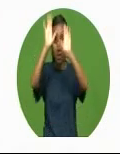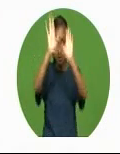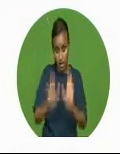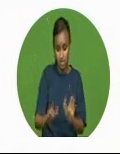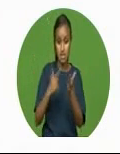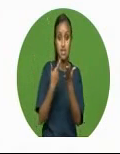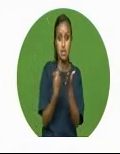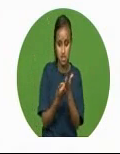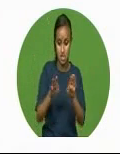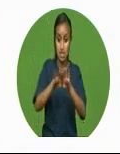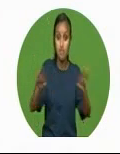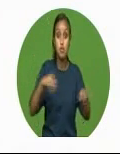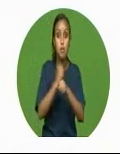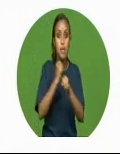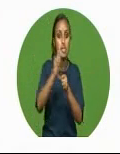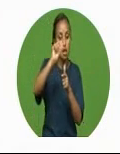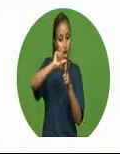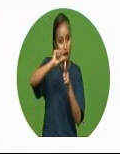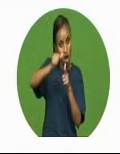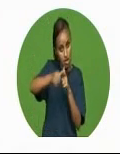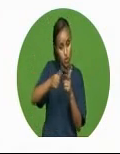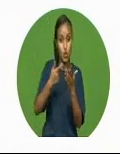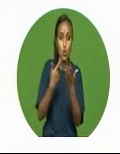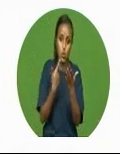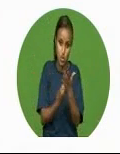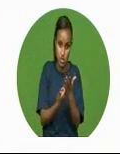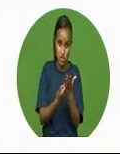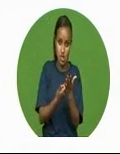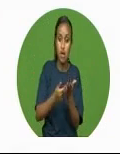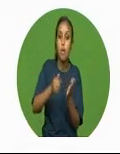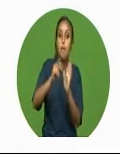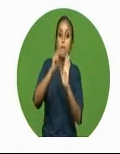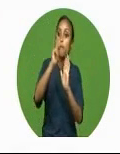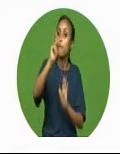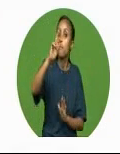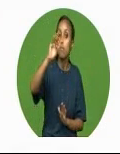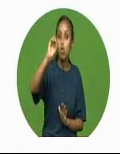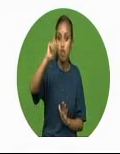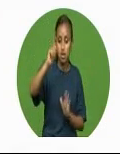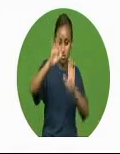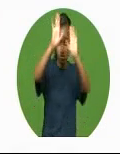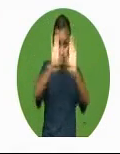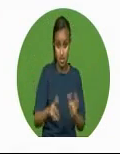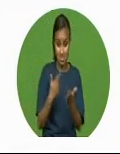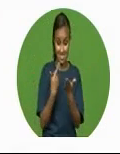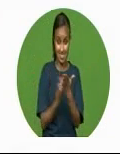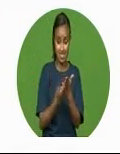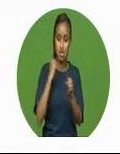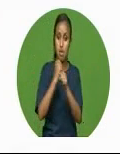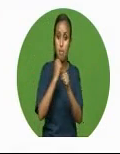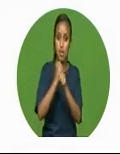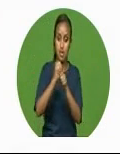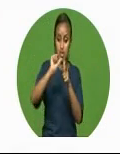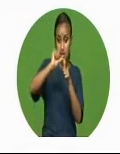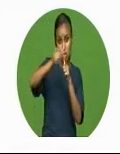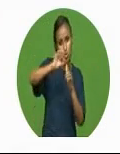planes. And this surface makes an angle with the profile planes. Oblique surfaces make an